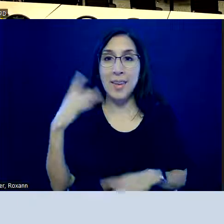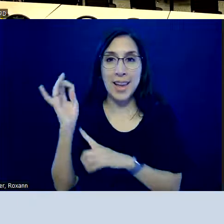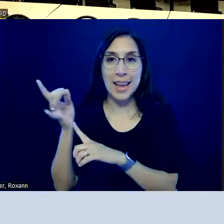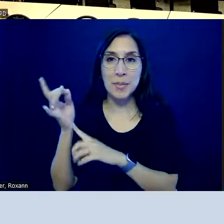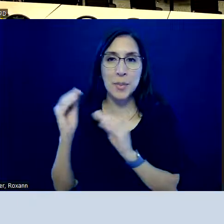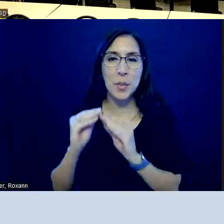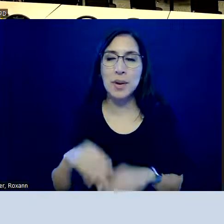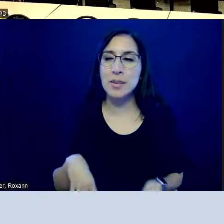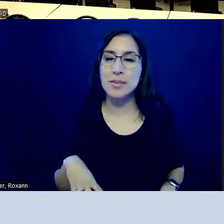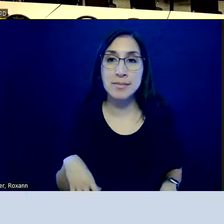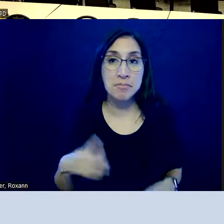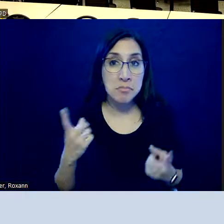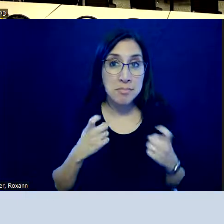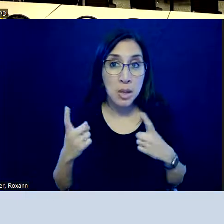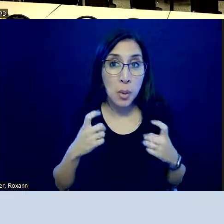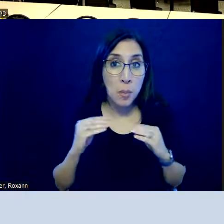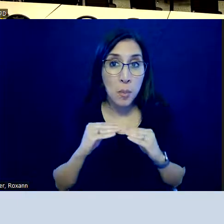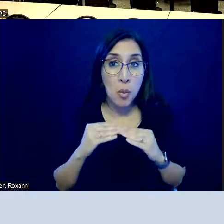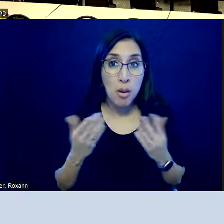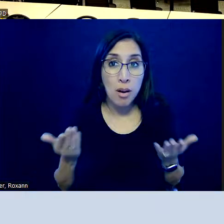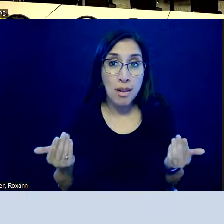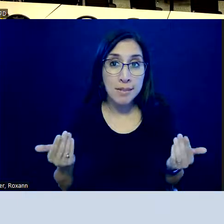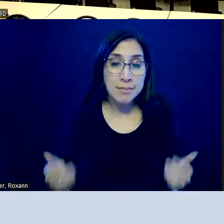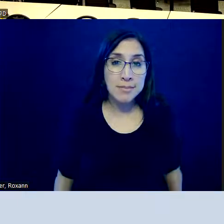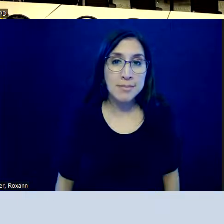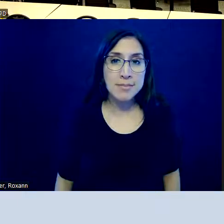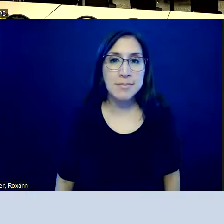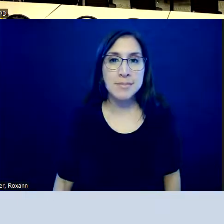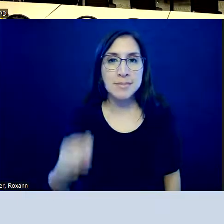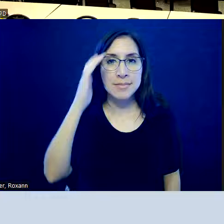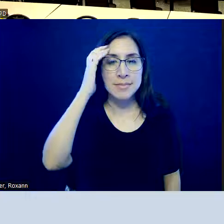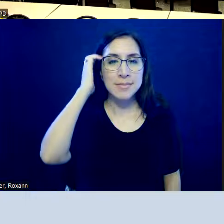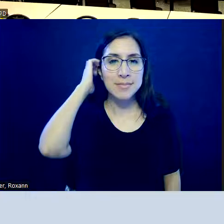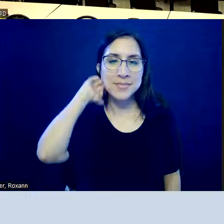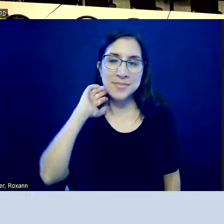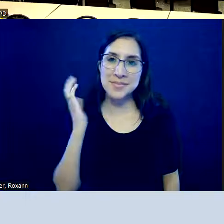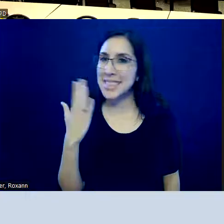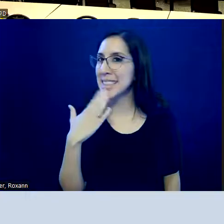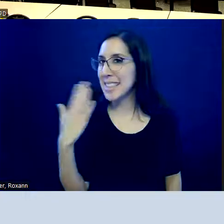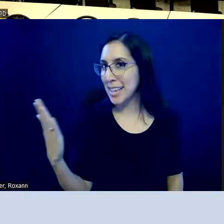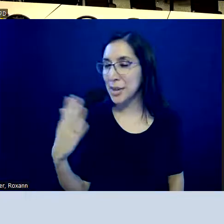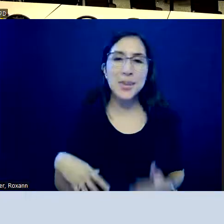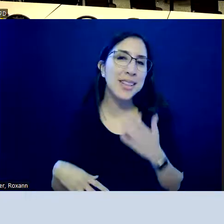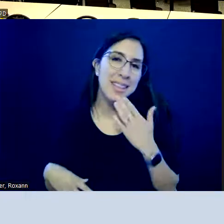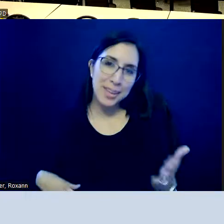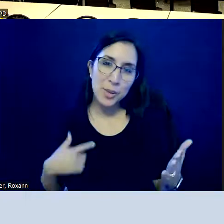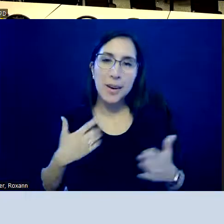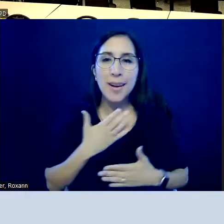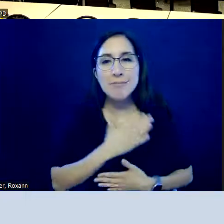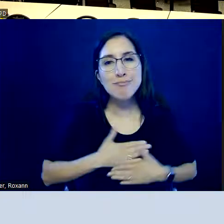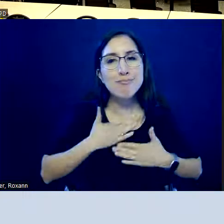Any other questions? No. Thank you. Thank you. I appreciate everyone's